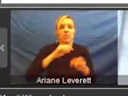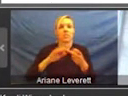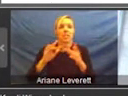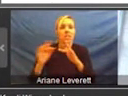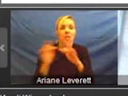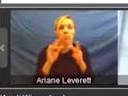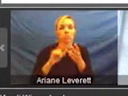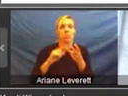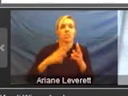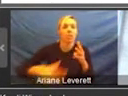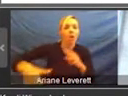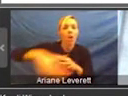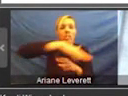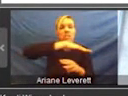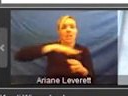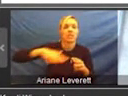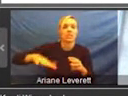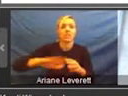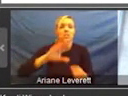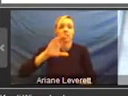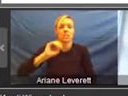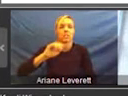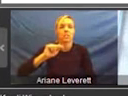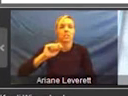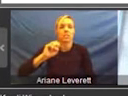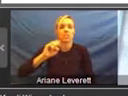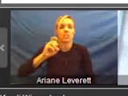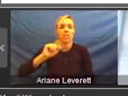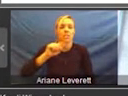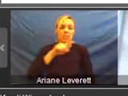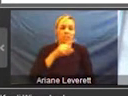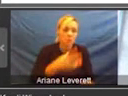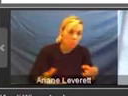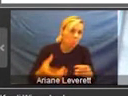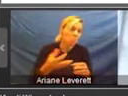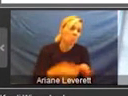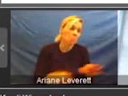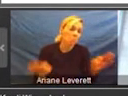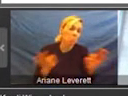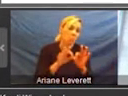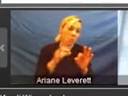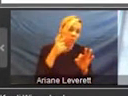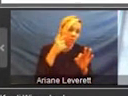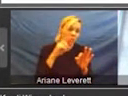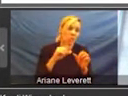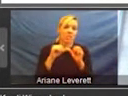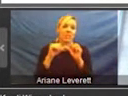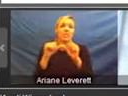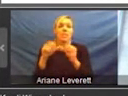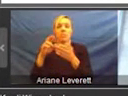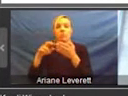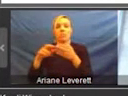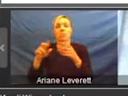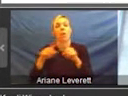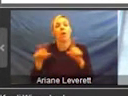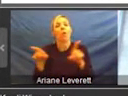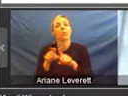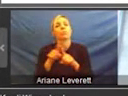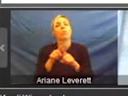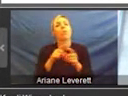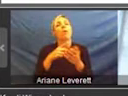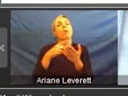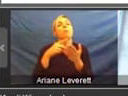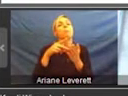aspects will be crucial for sustainable research, but also policy and project design. So that